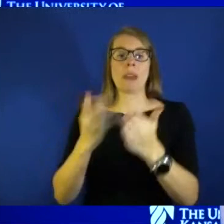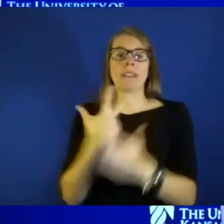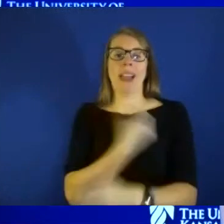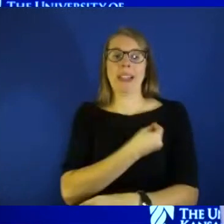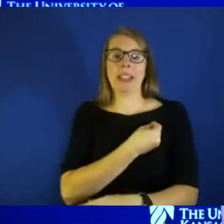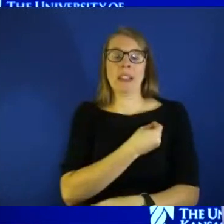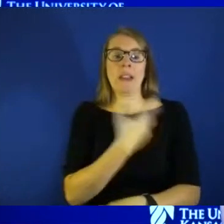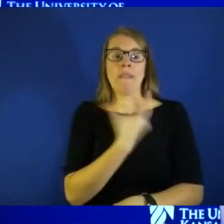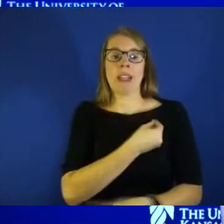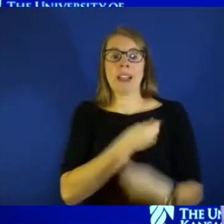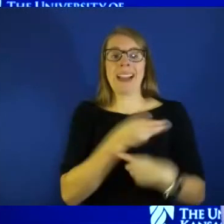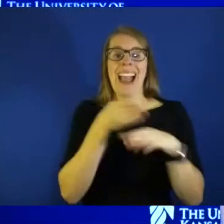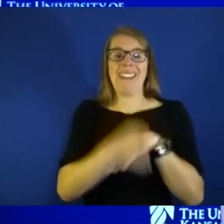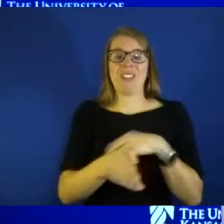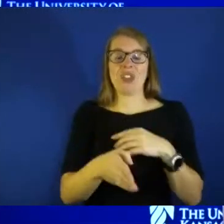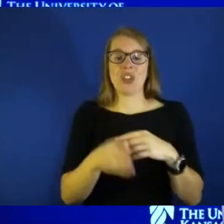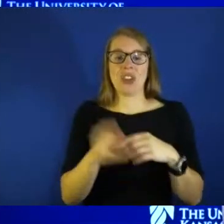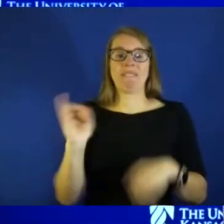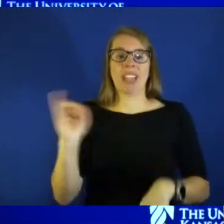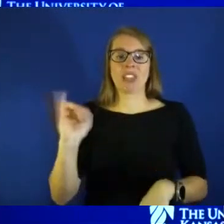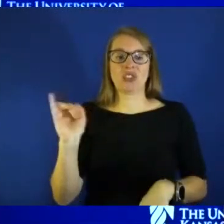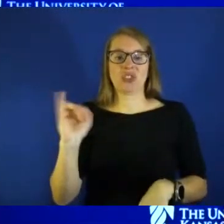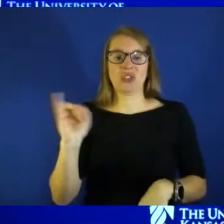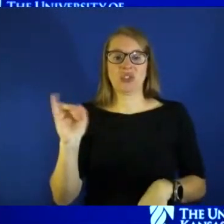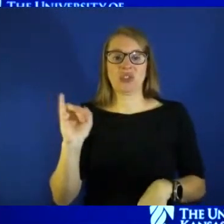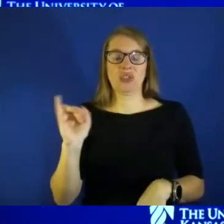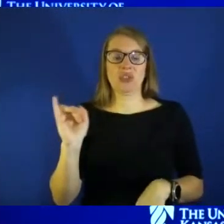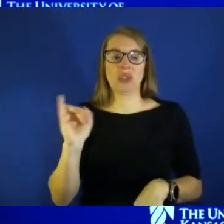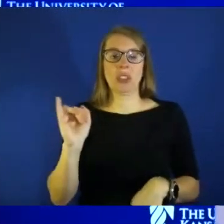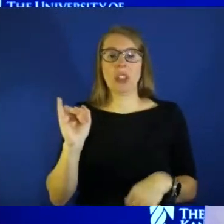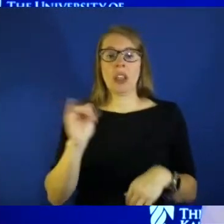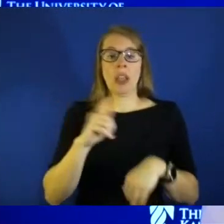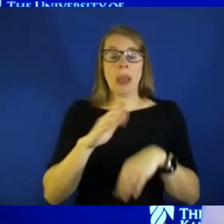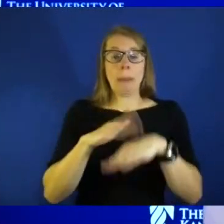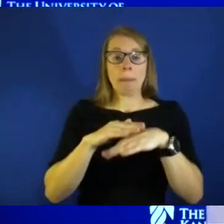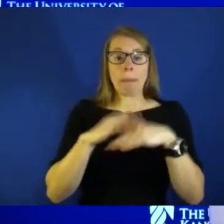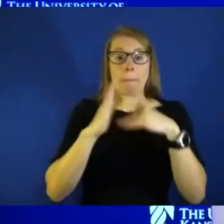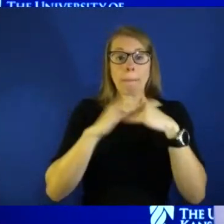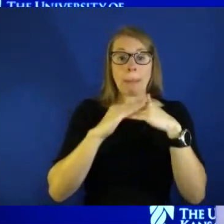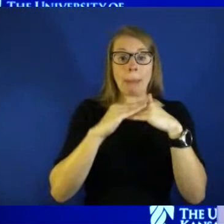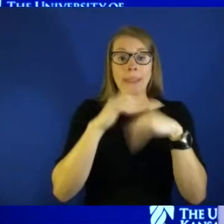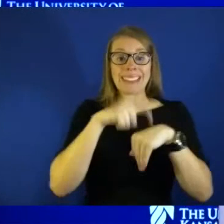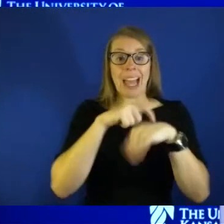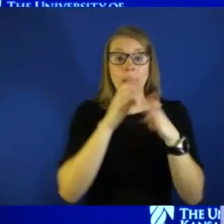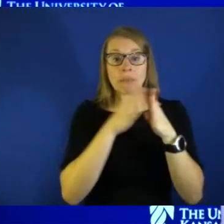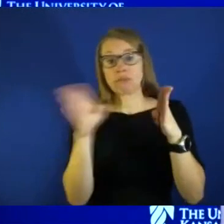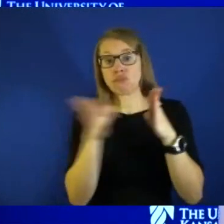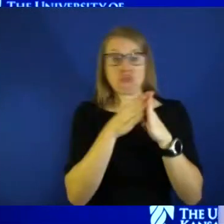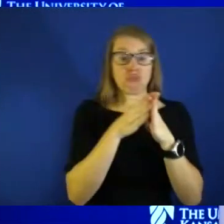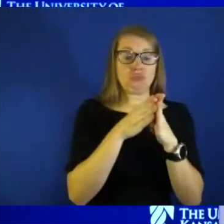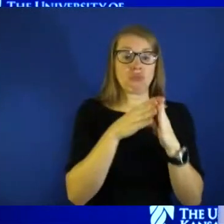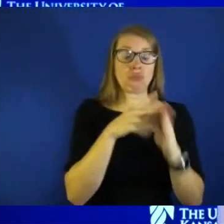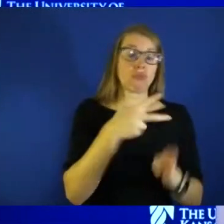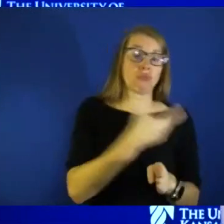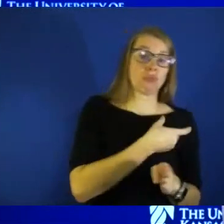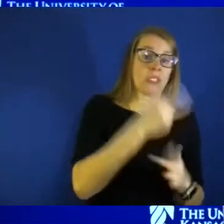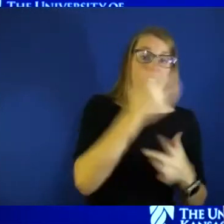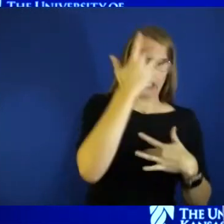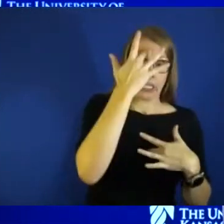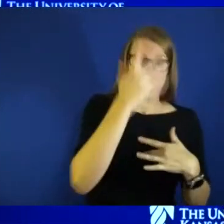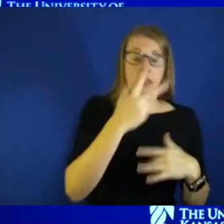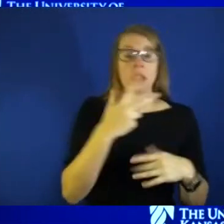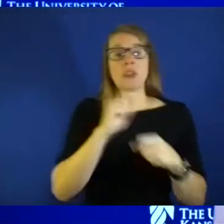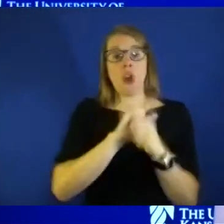vaccination after infection. There's no minimum time between getting infected and then getting the vaccine, although we do want you to wait that 10 days